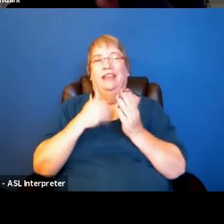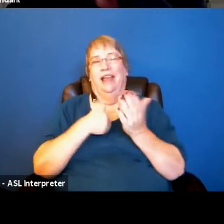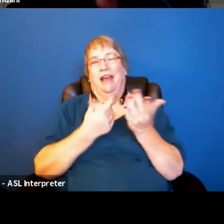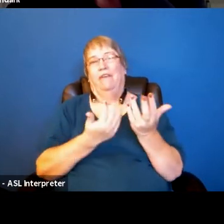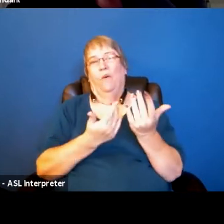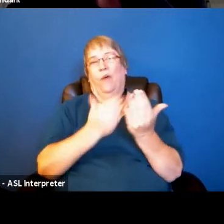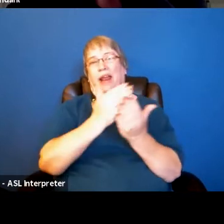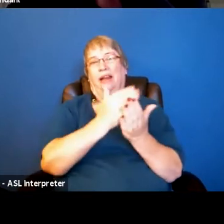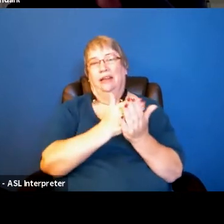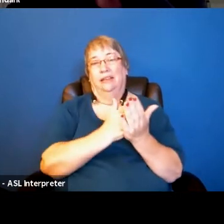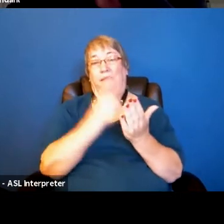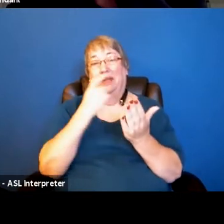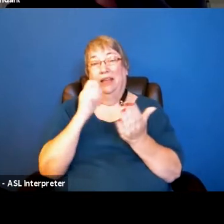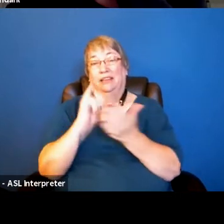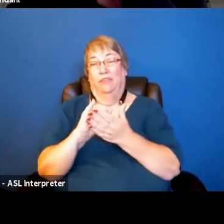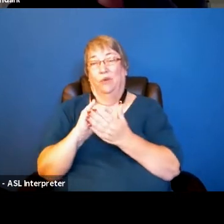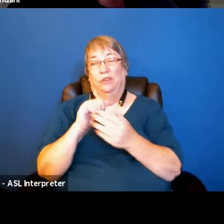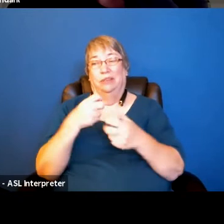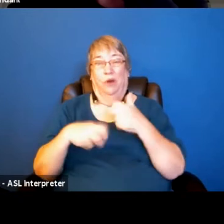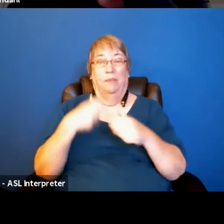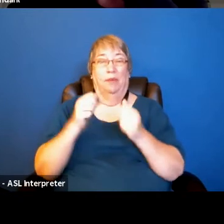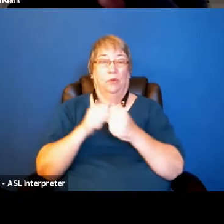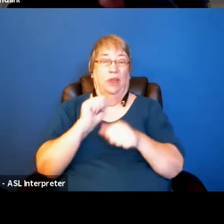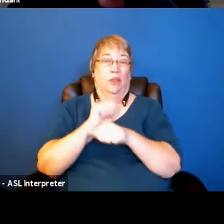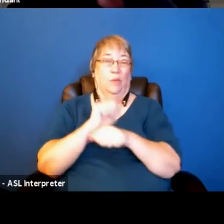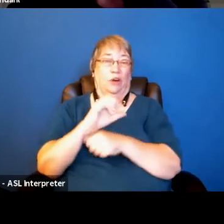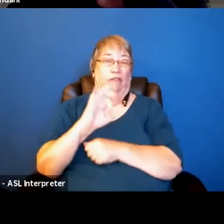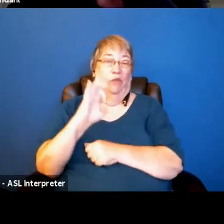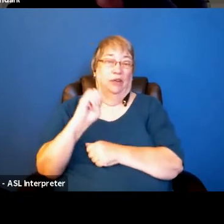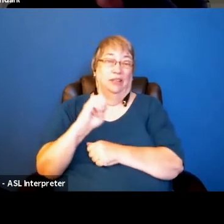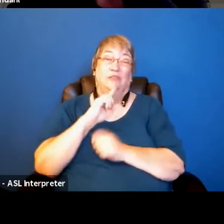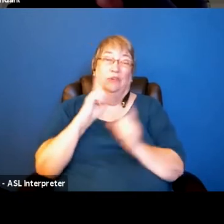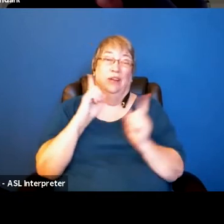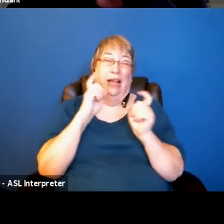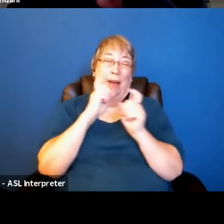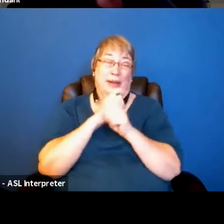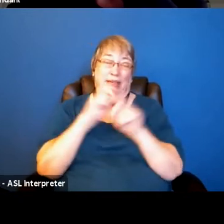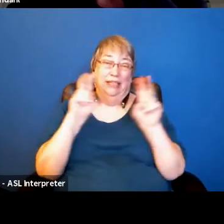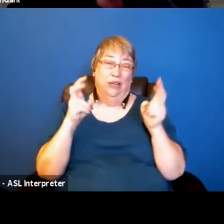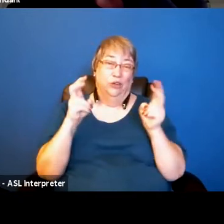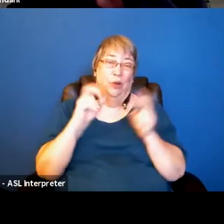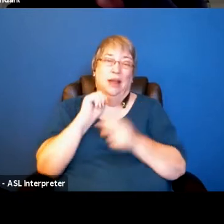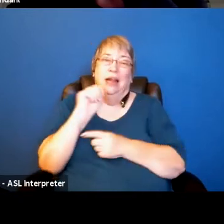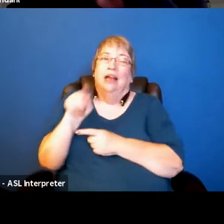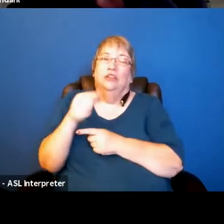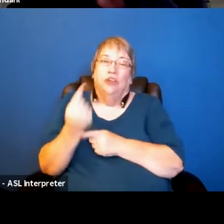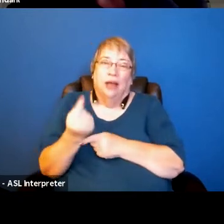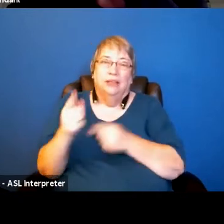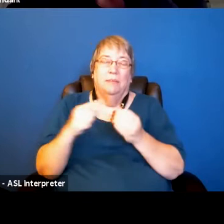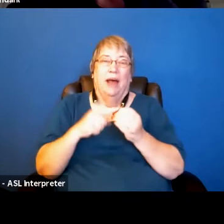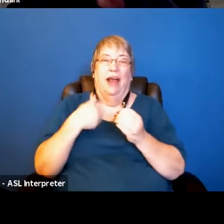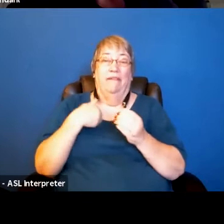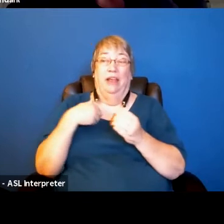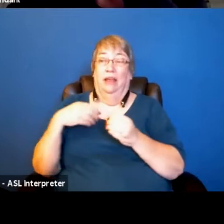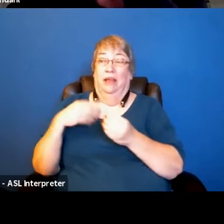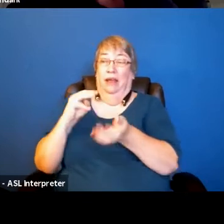to those workforce shortages. So it's a complex issue. It's not just about having a provider in your community,